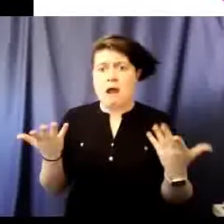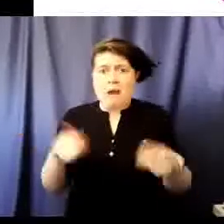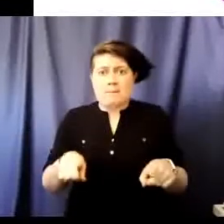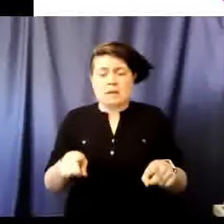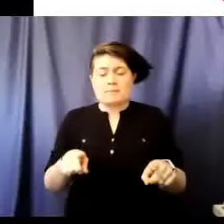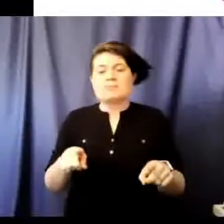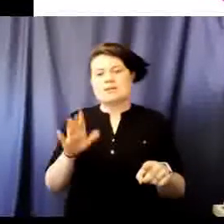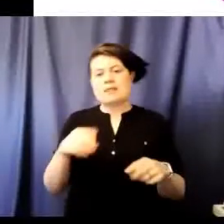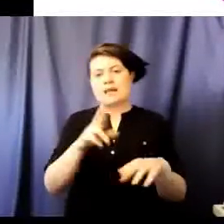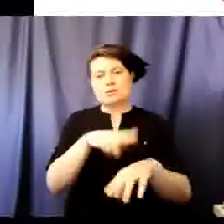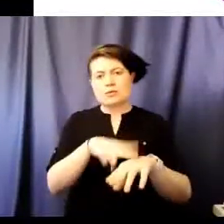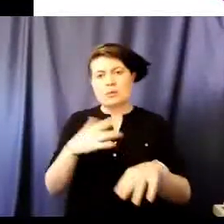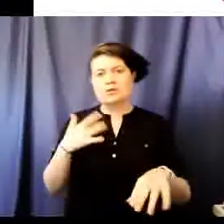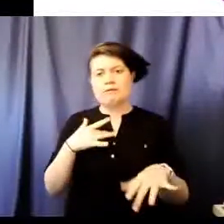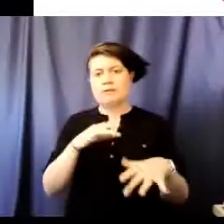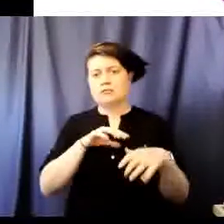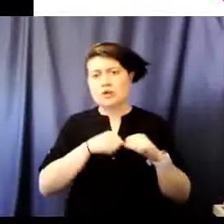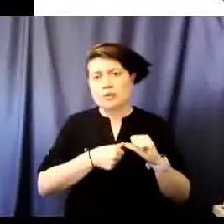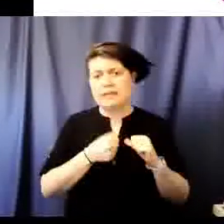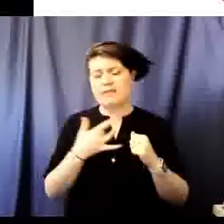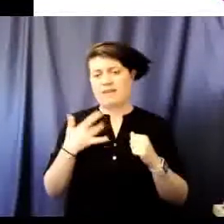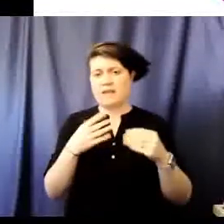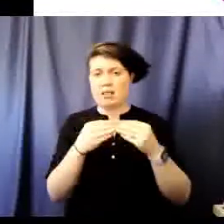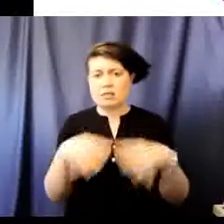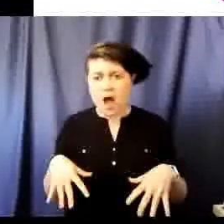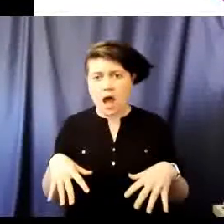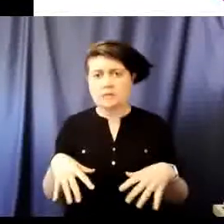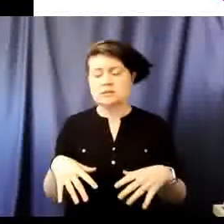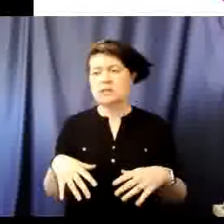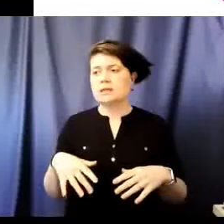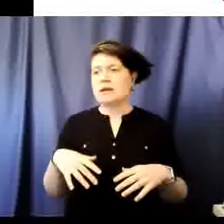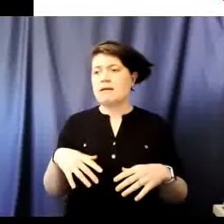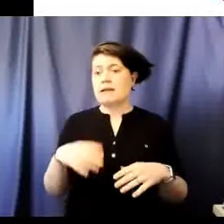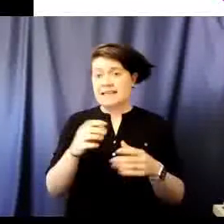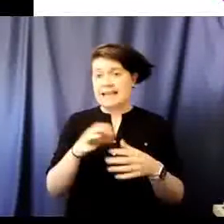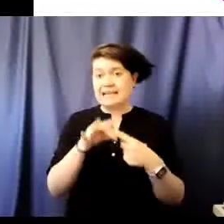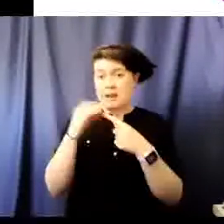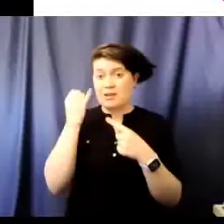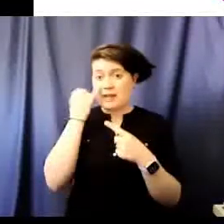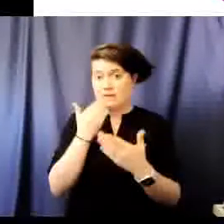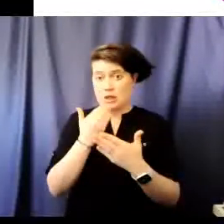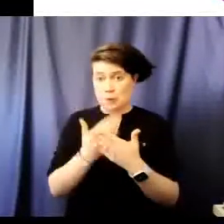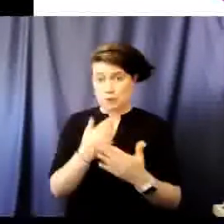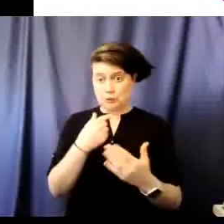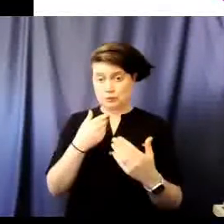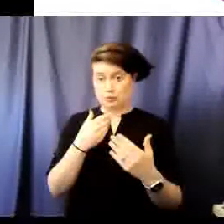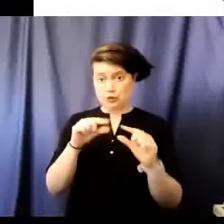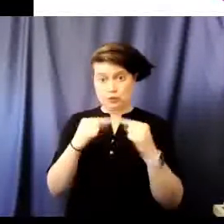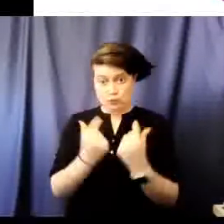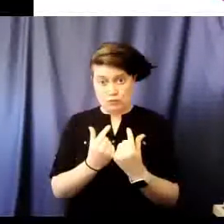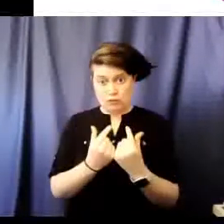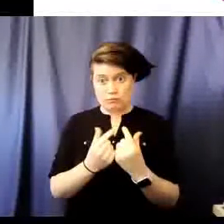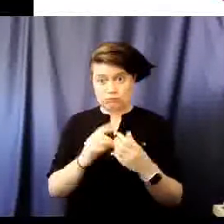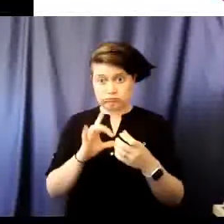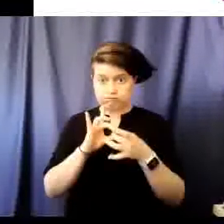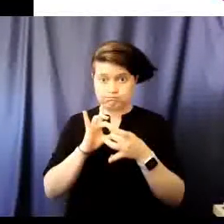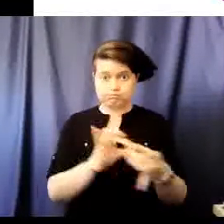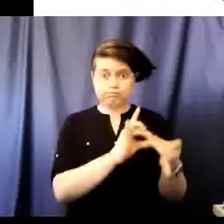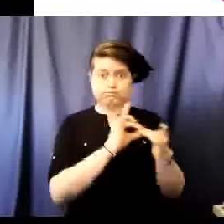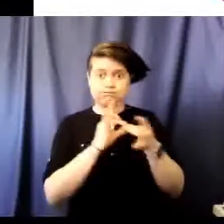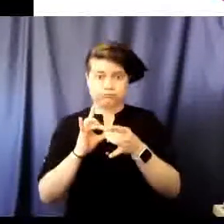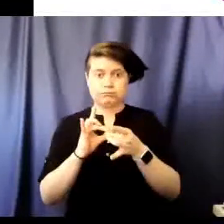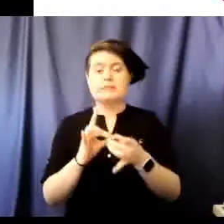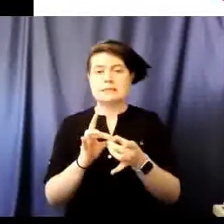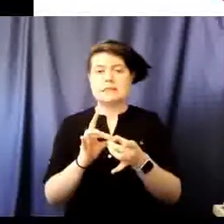experience some grief or feeling of loss, particularly in a well-formed group. And it's important that facilitators make space